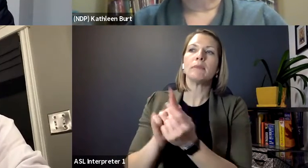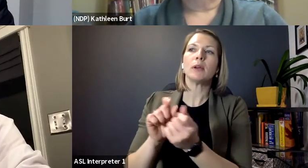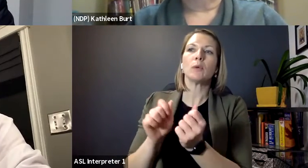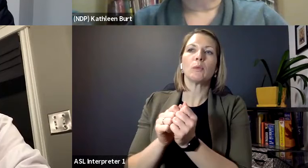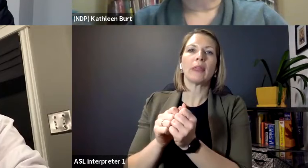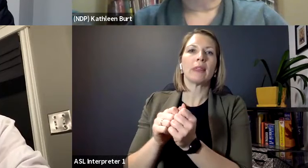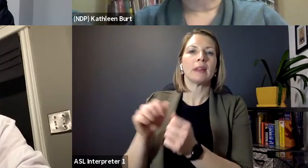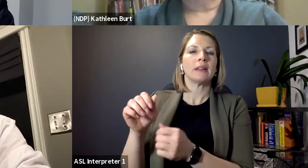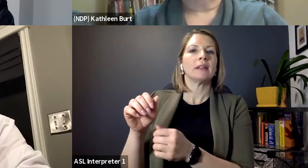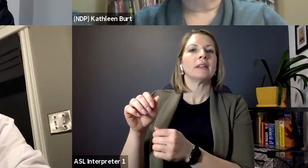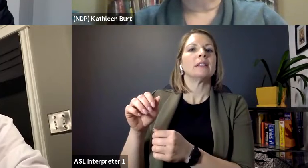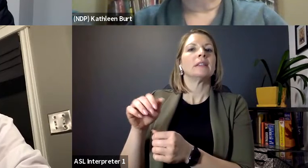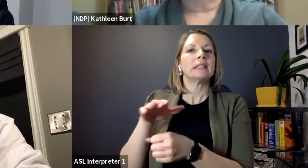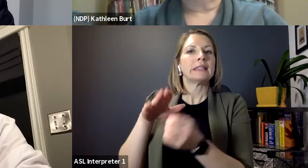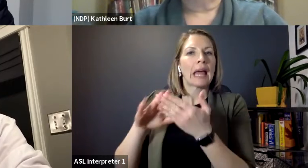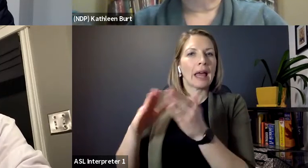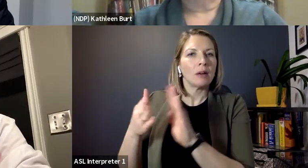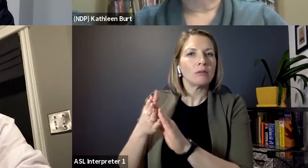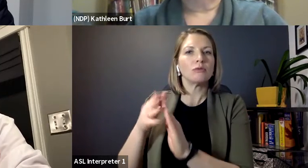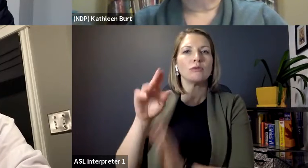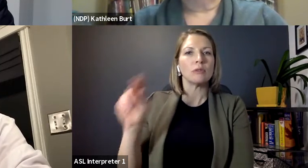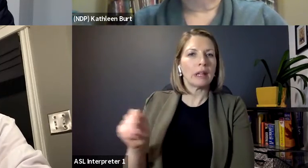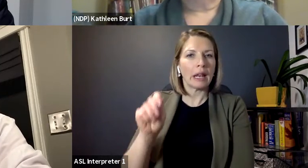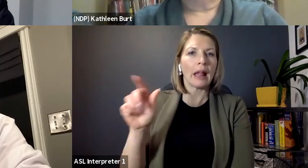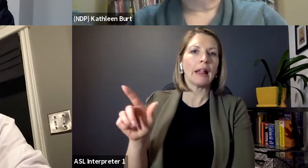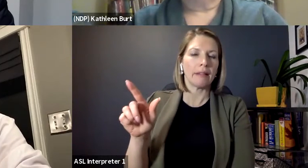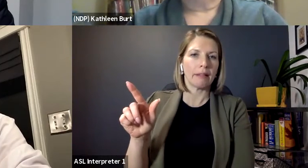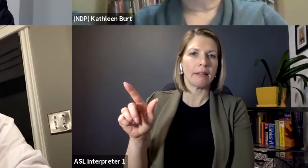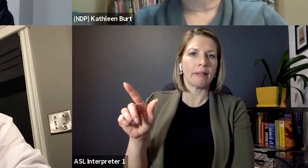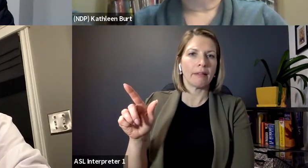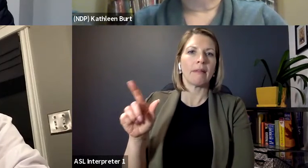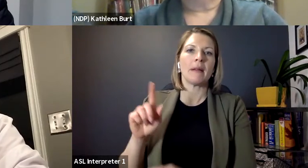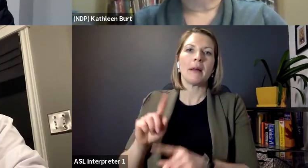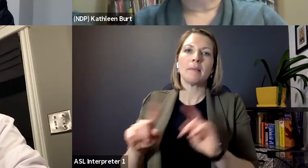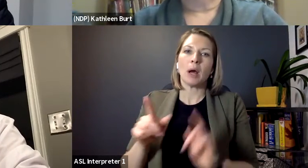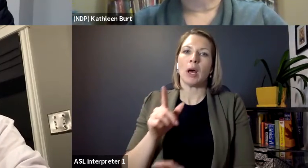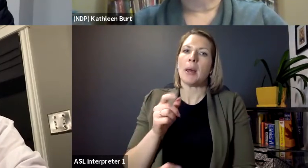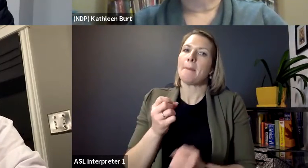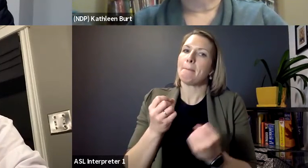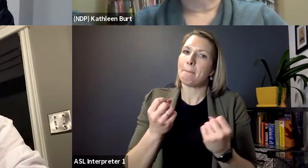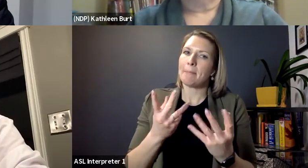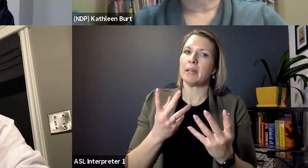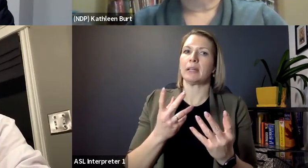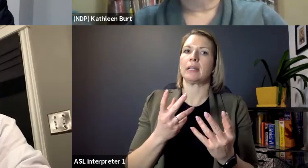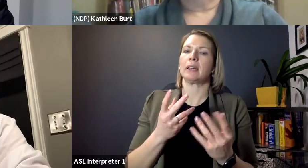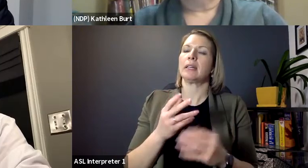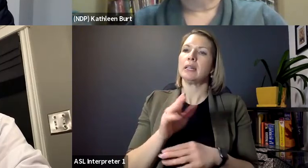Indeed, the sector has been decimated, but many of the operators are remaining